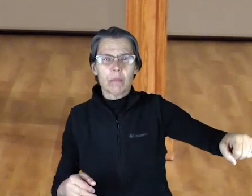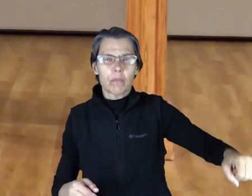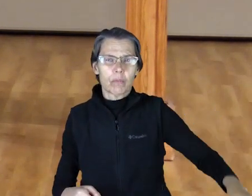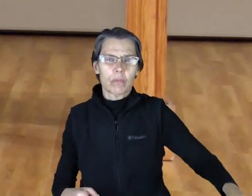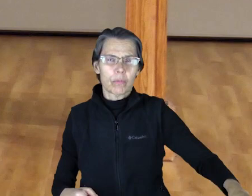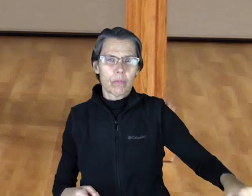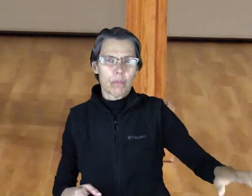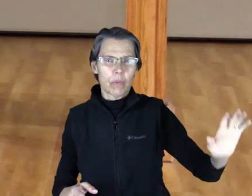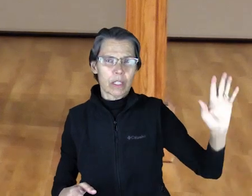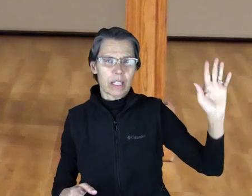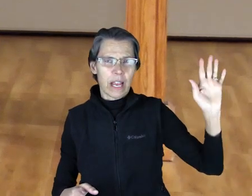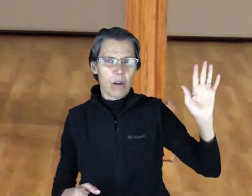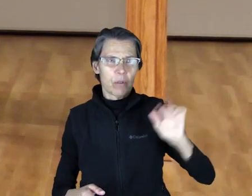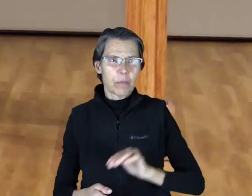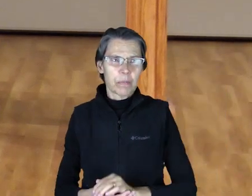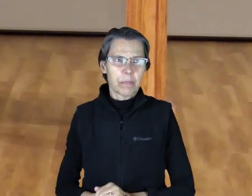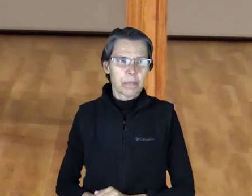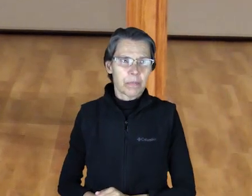I want you to put it down.